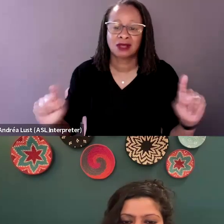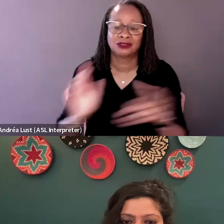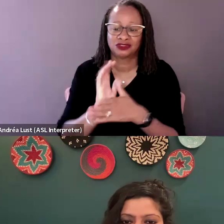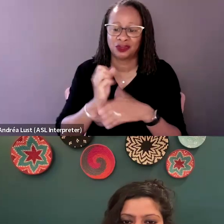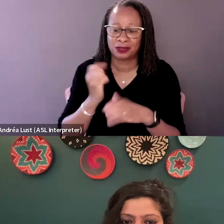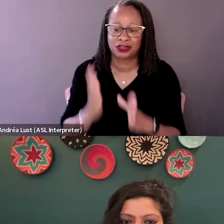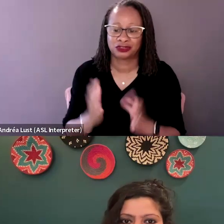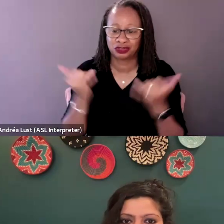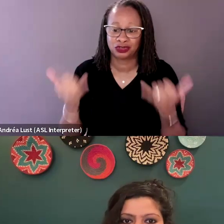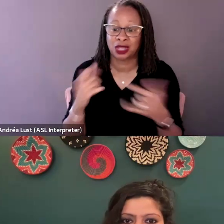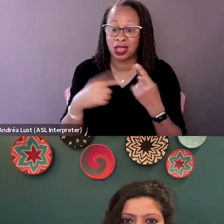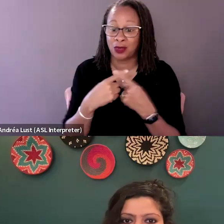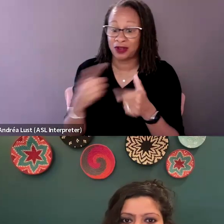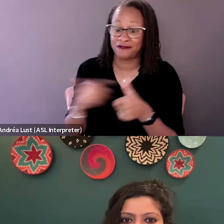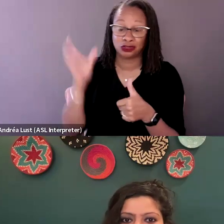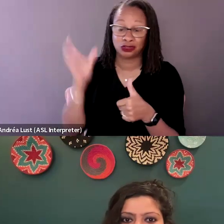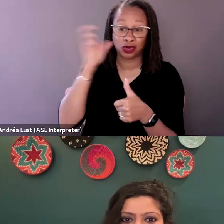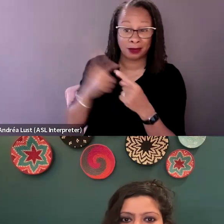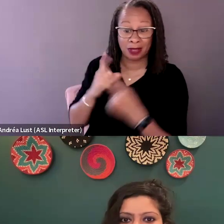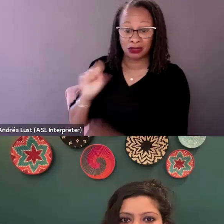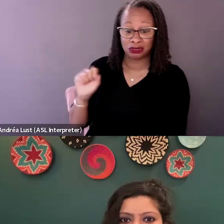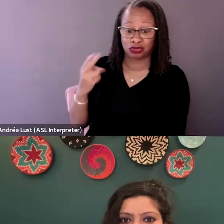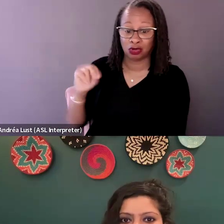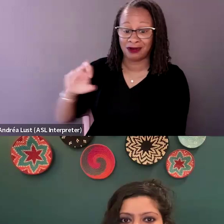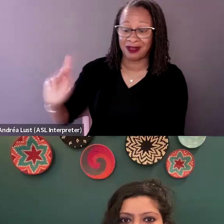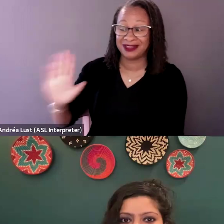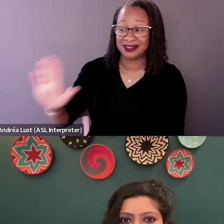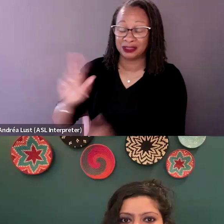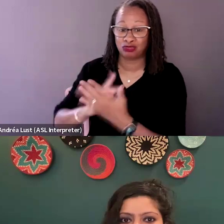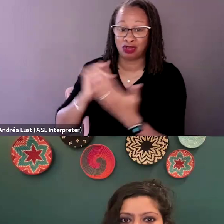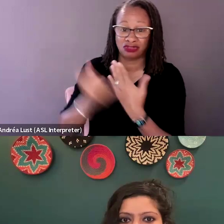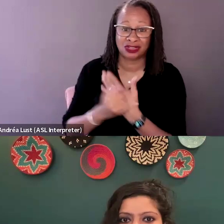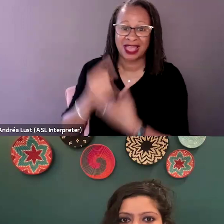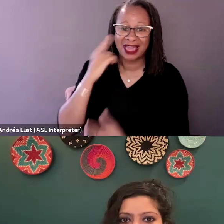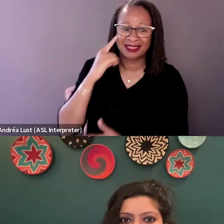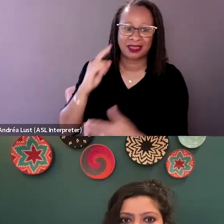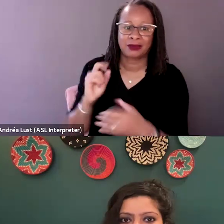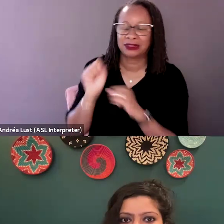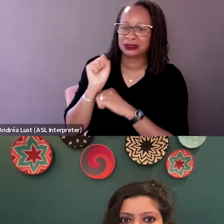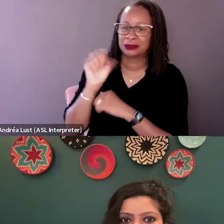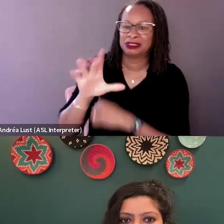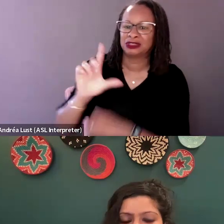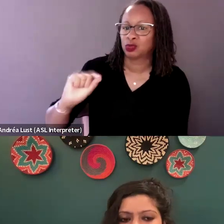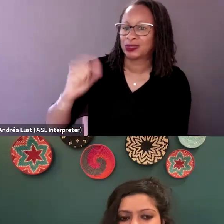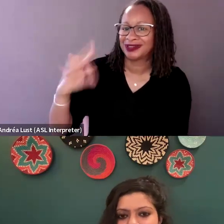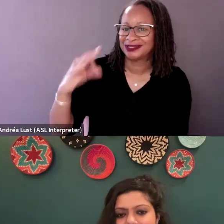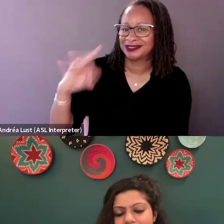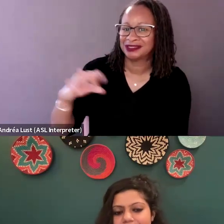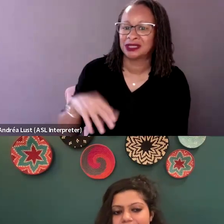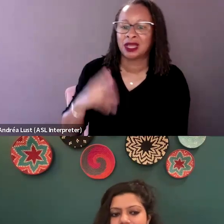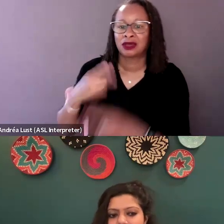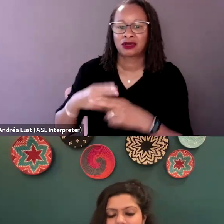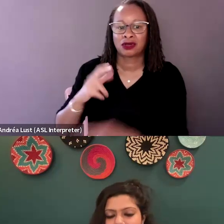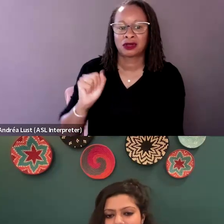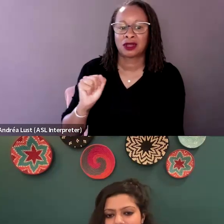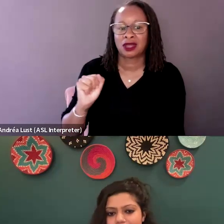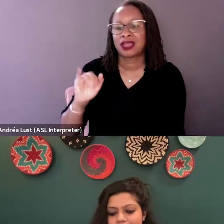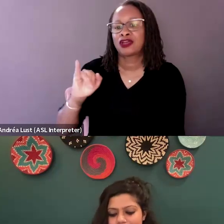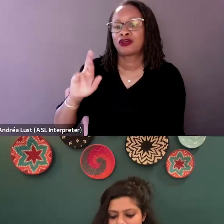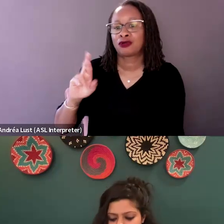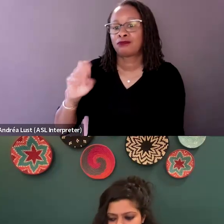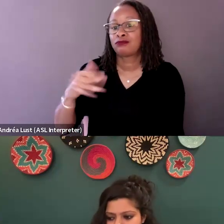work. So I'm really thankful, Koval, to you for that. And now moving on to our second guest,